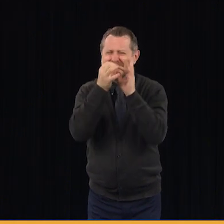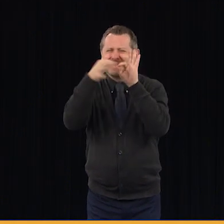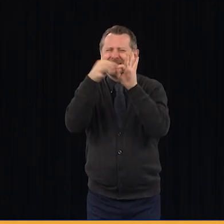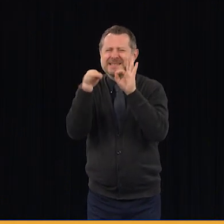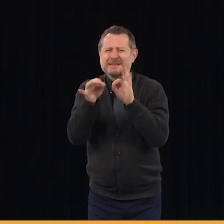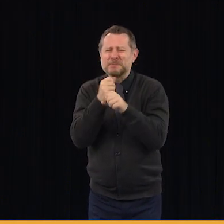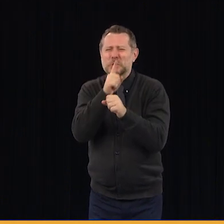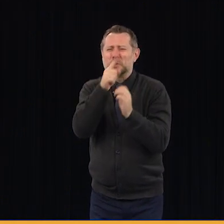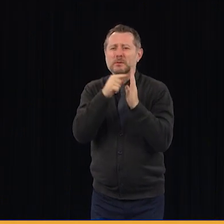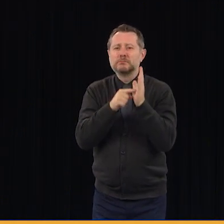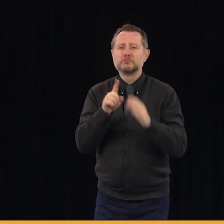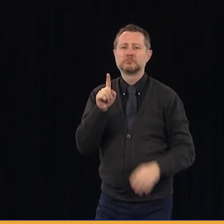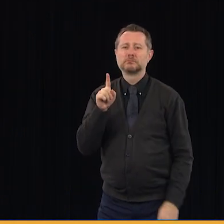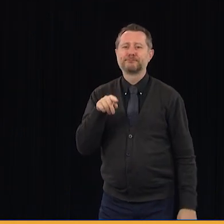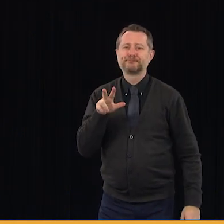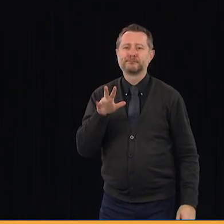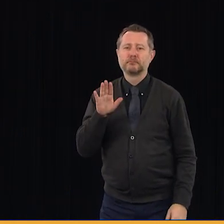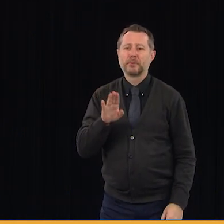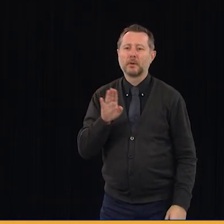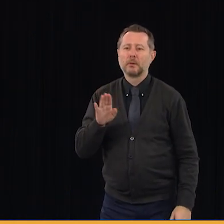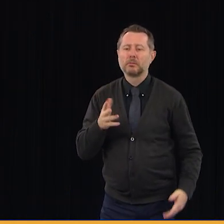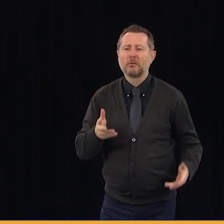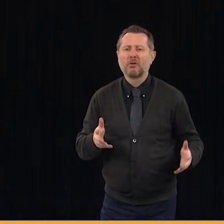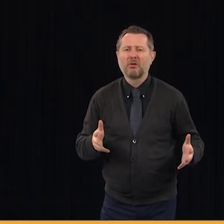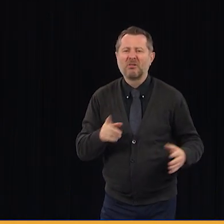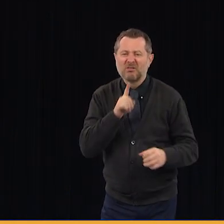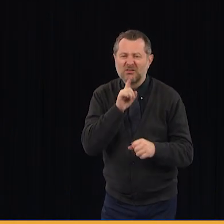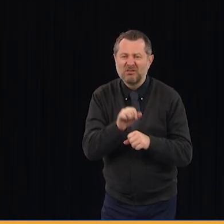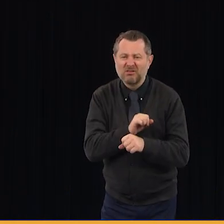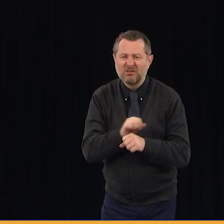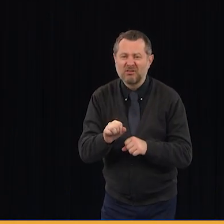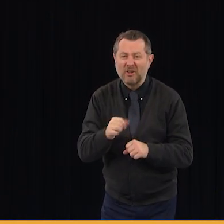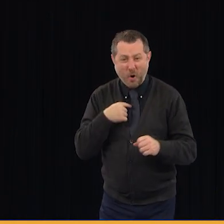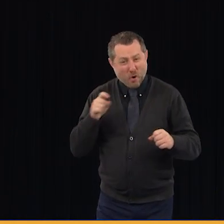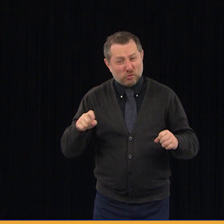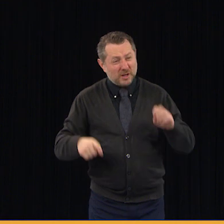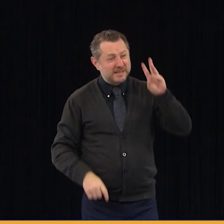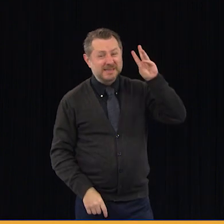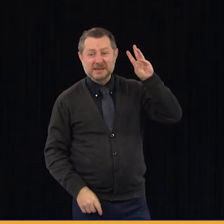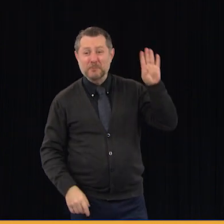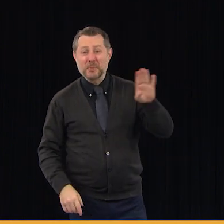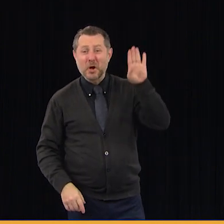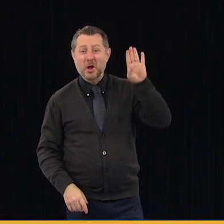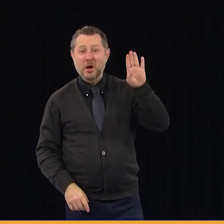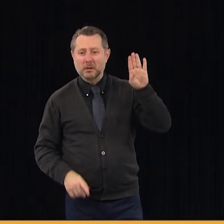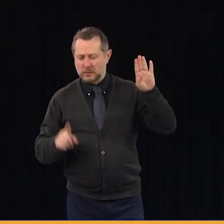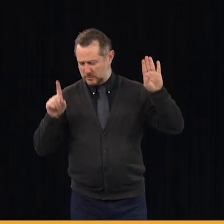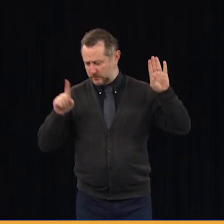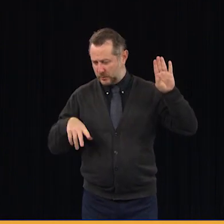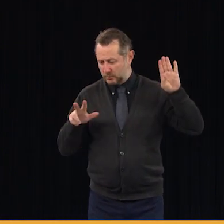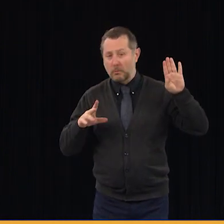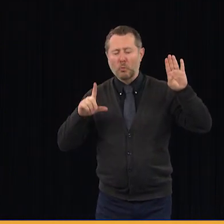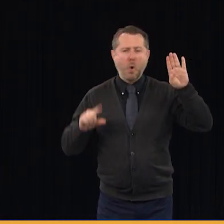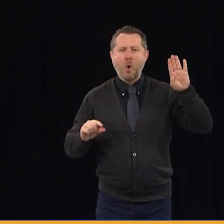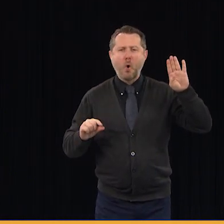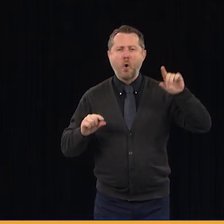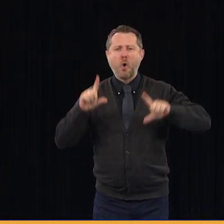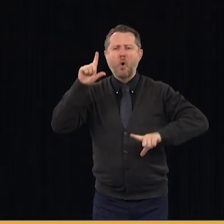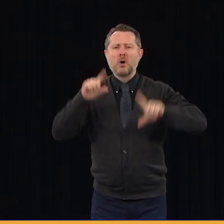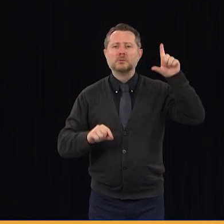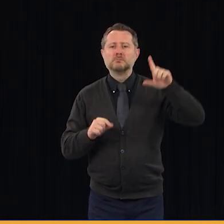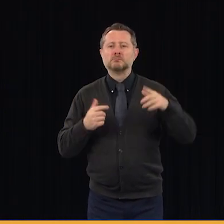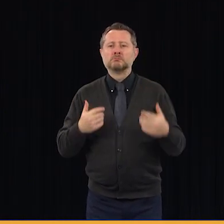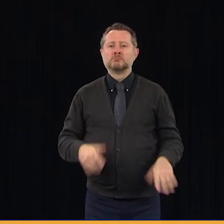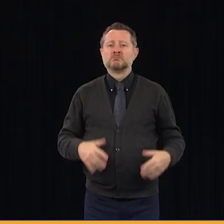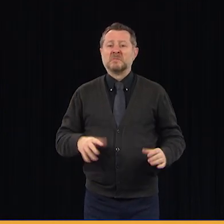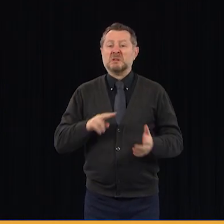$1.3 billion to the state of New York, which is much different than $5 or $6 billion.